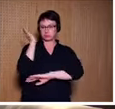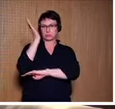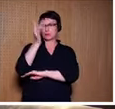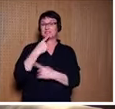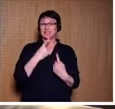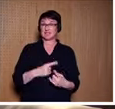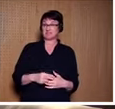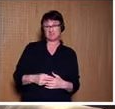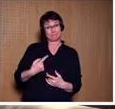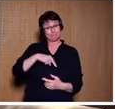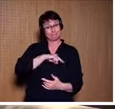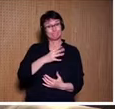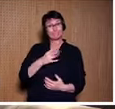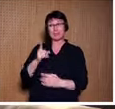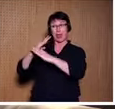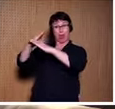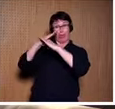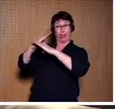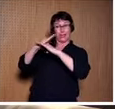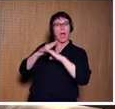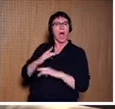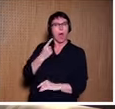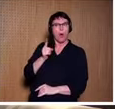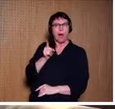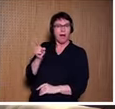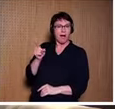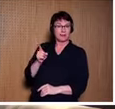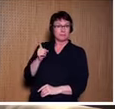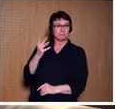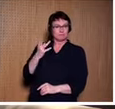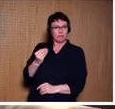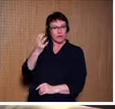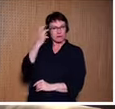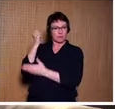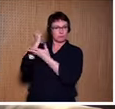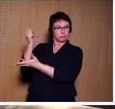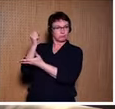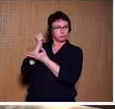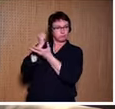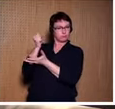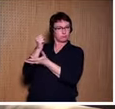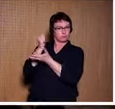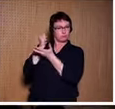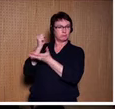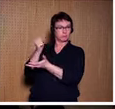that's well-coordinated, that's emboldened. They're not necessarily homogeneous, but they come